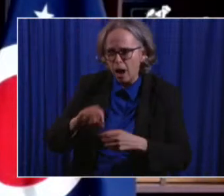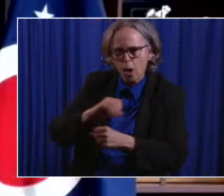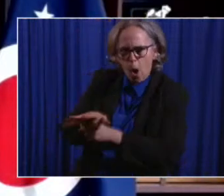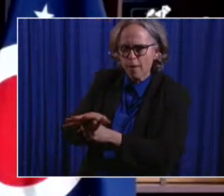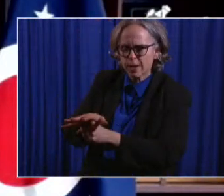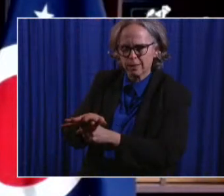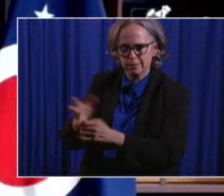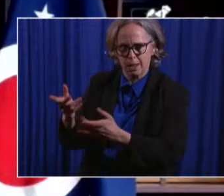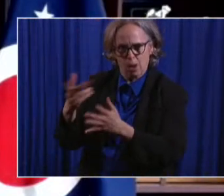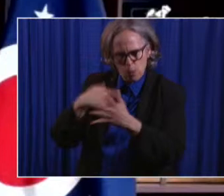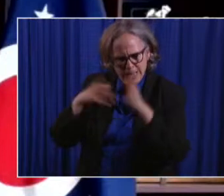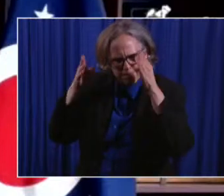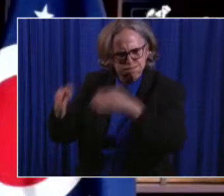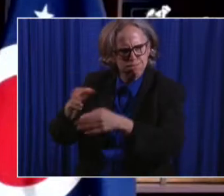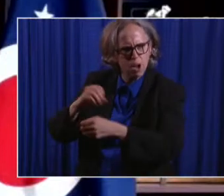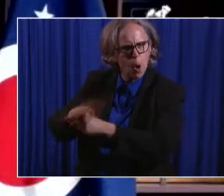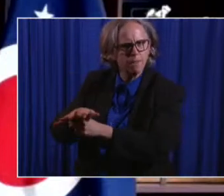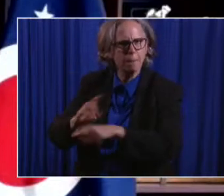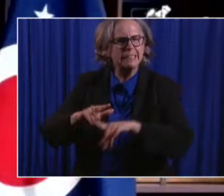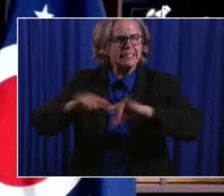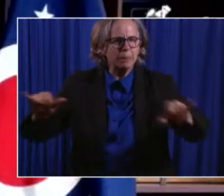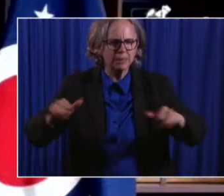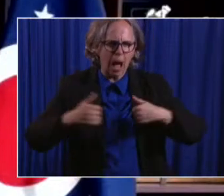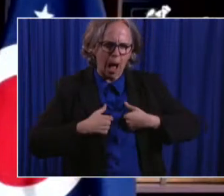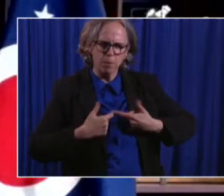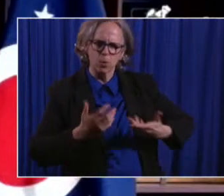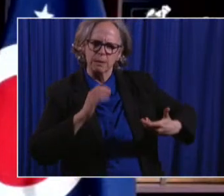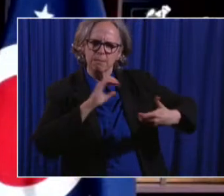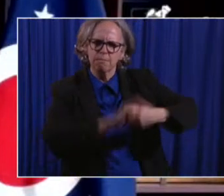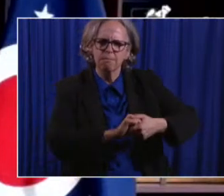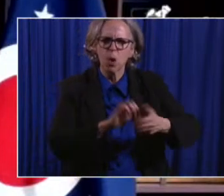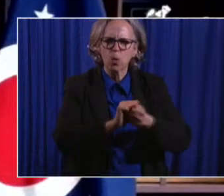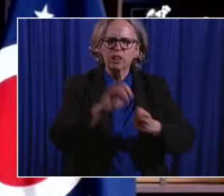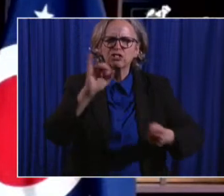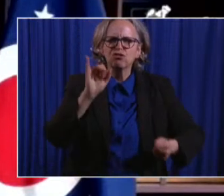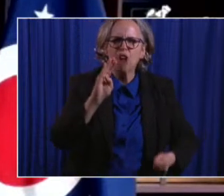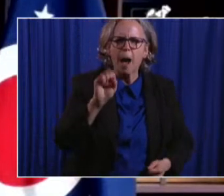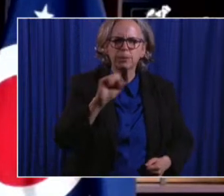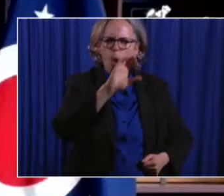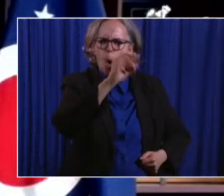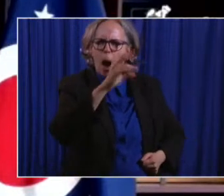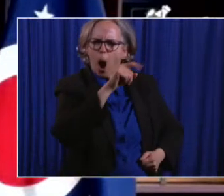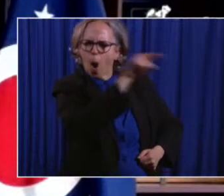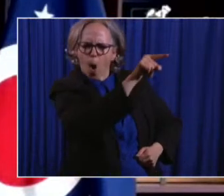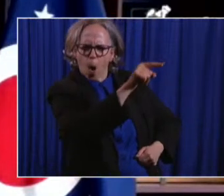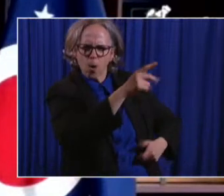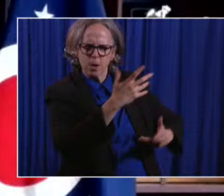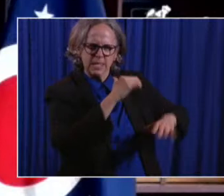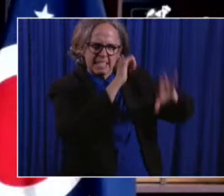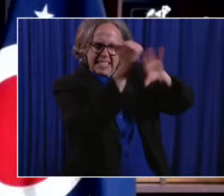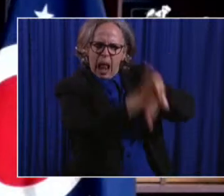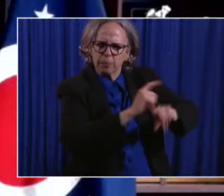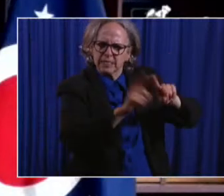we were working with Jobs Ohio to be very aggressive at creating some opportunities for